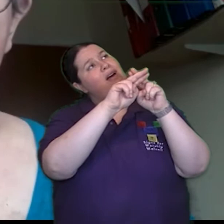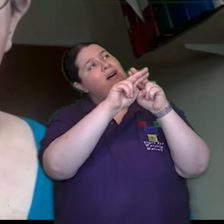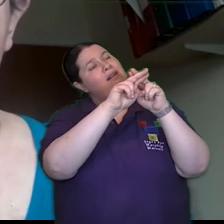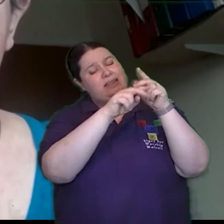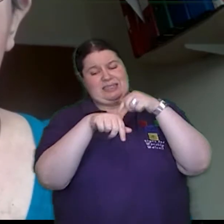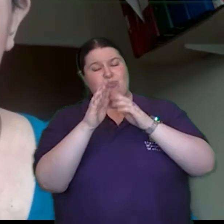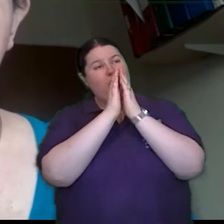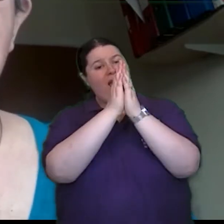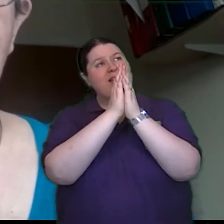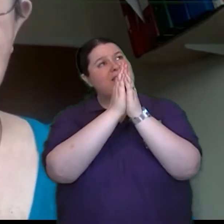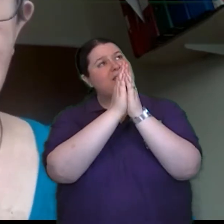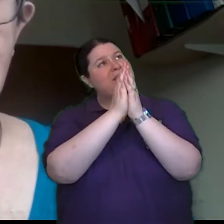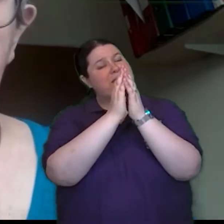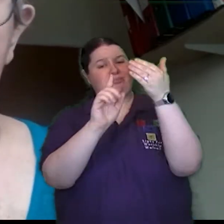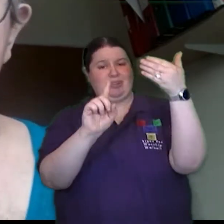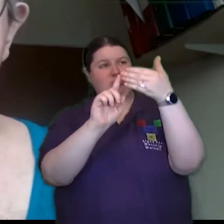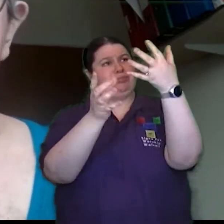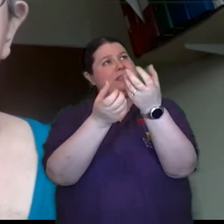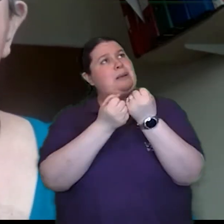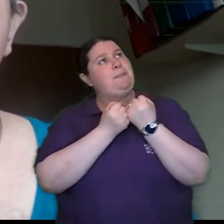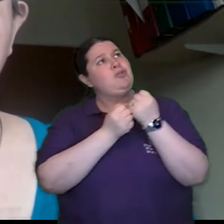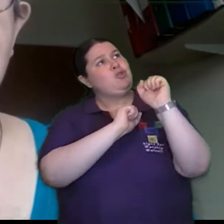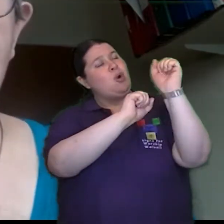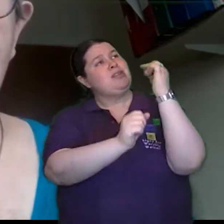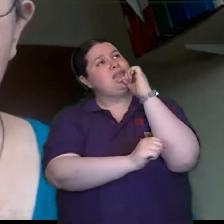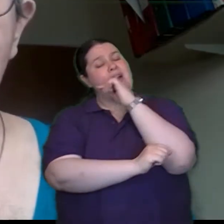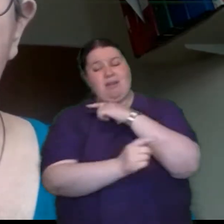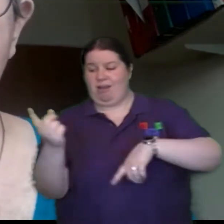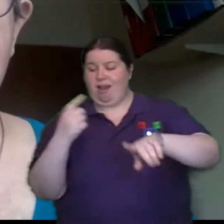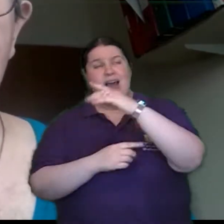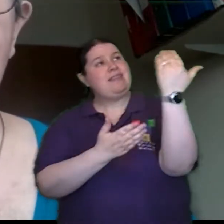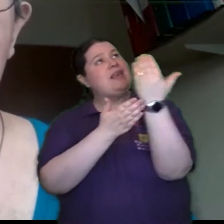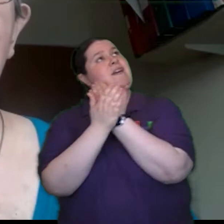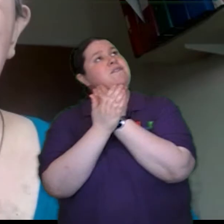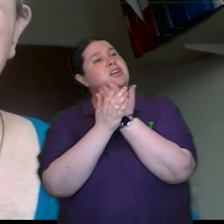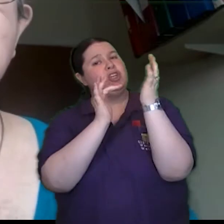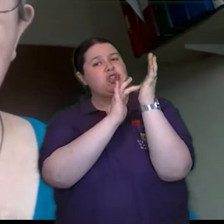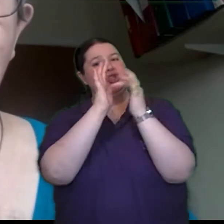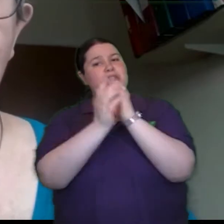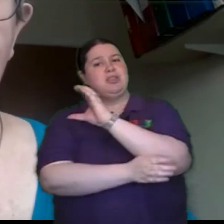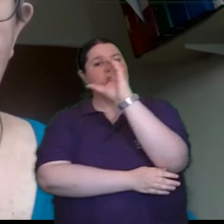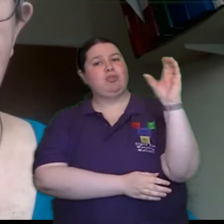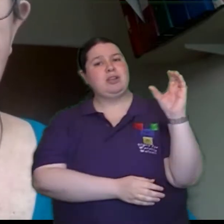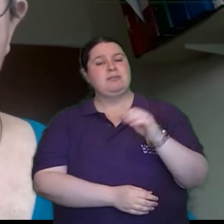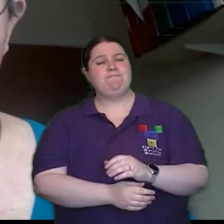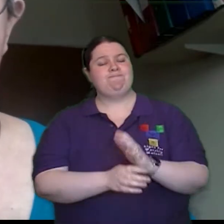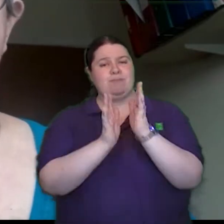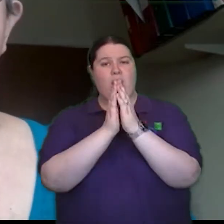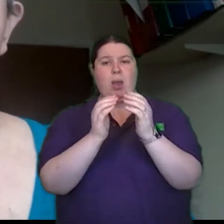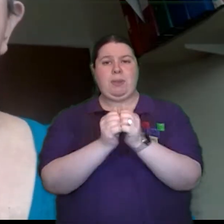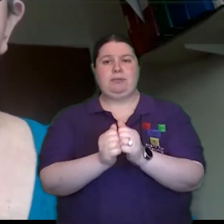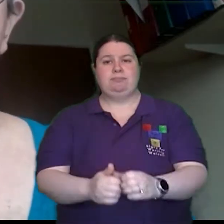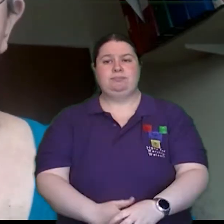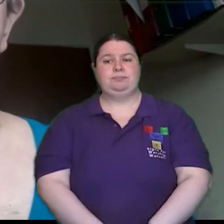Merciful Father, accept these prayers for the sake of your Son, our Saviour, Jesus